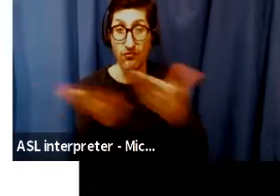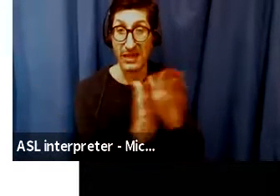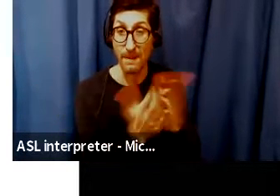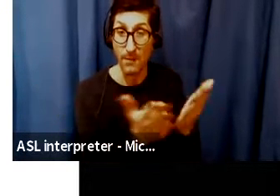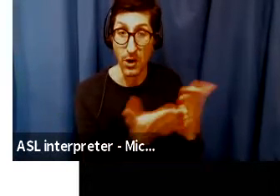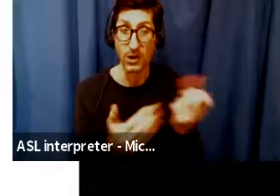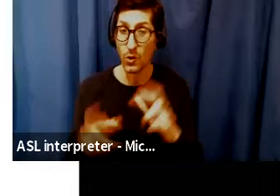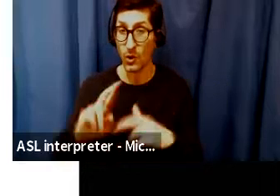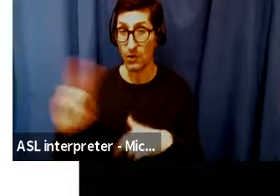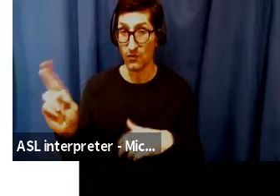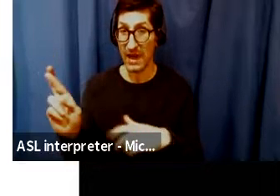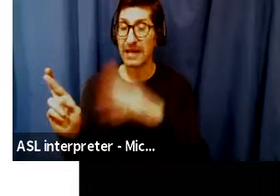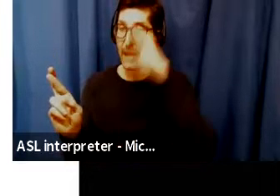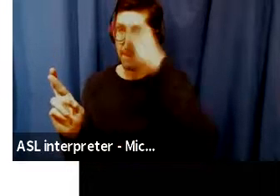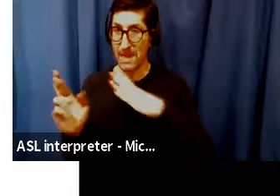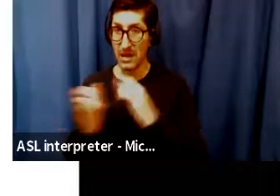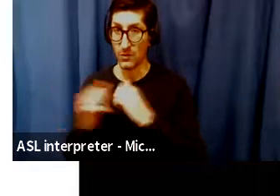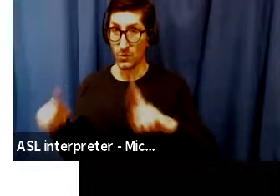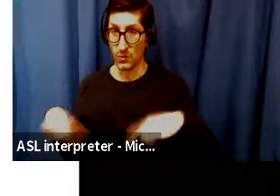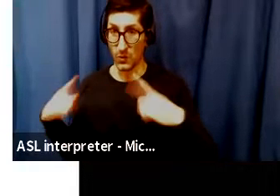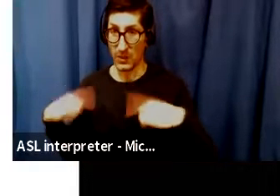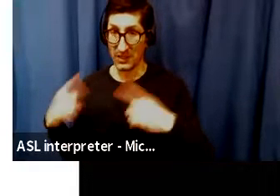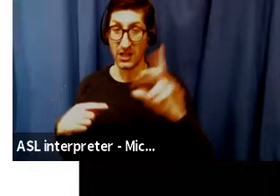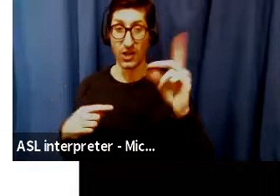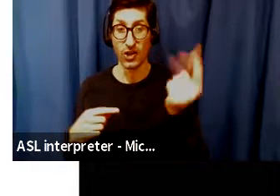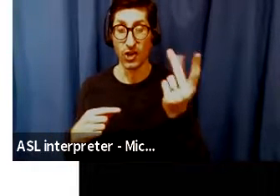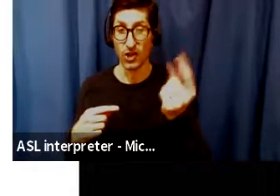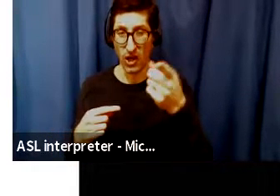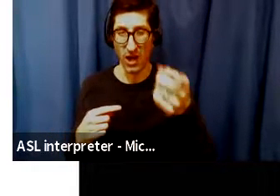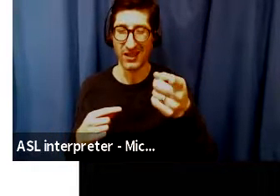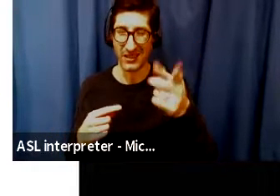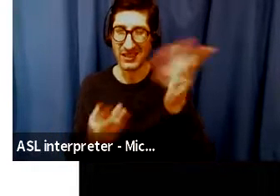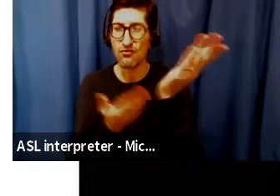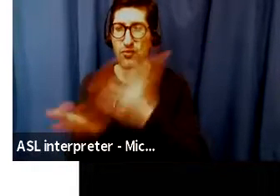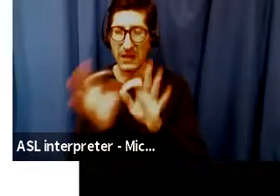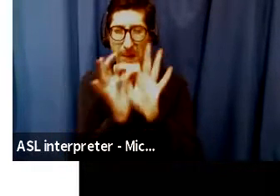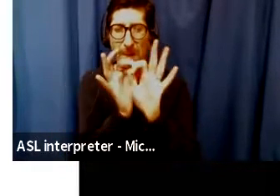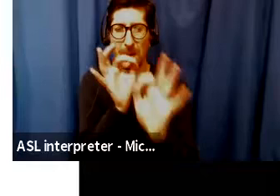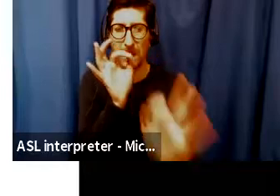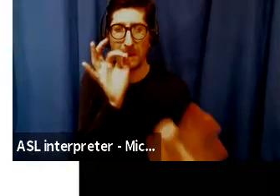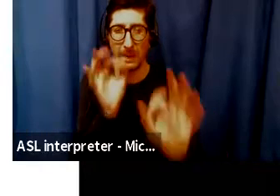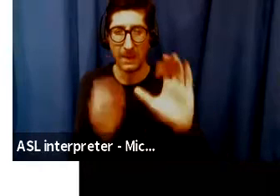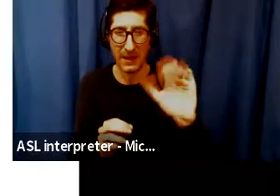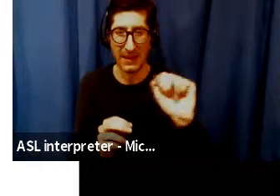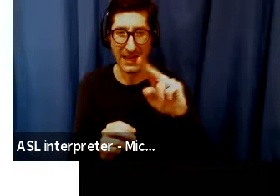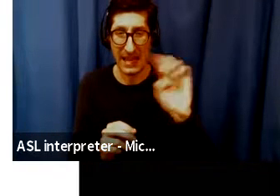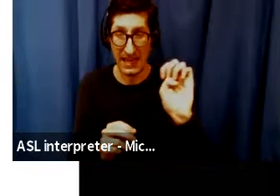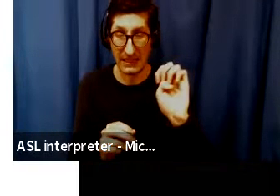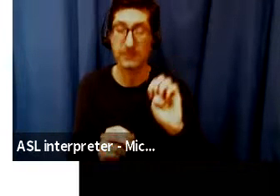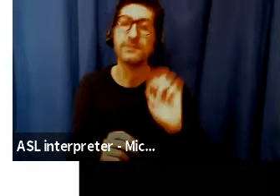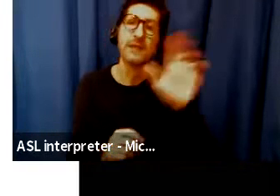have a man who's in a wheelchair and the dog is bringing him a cane. And the other